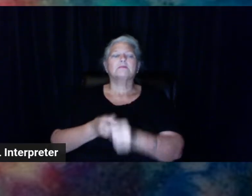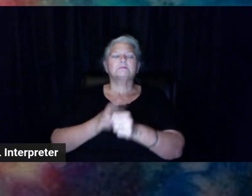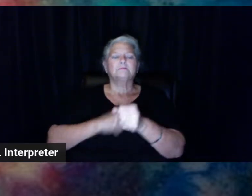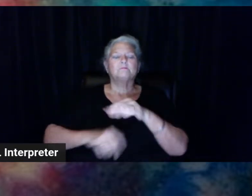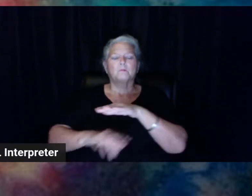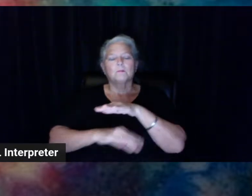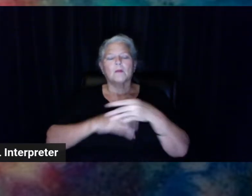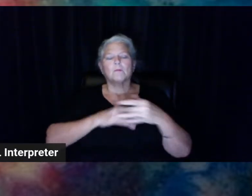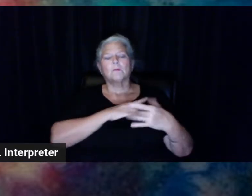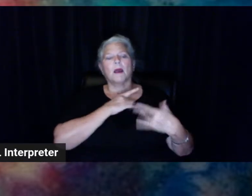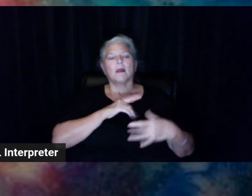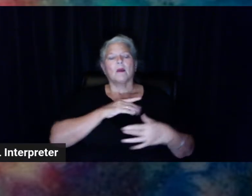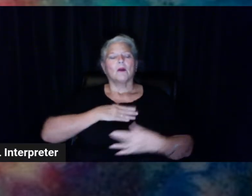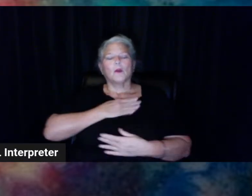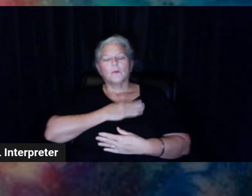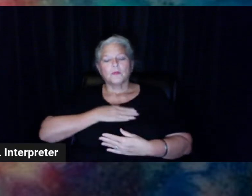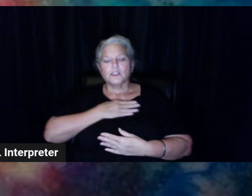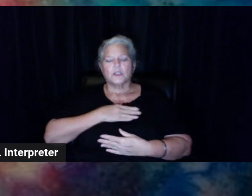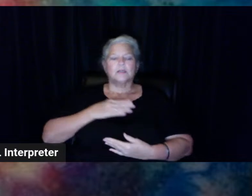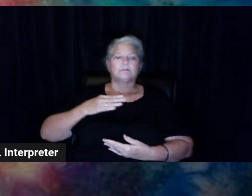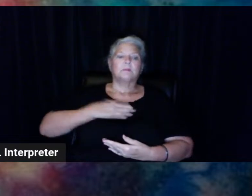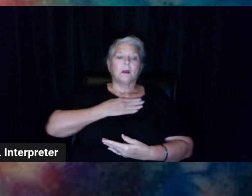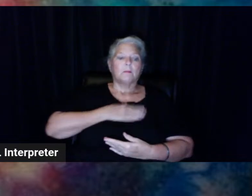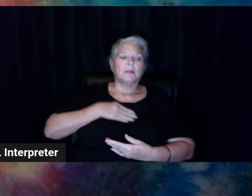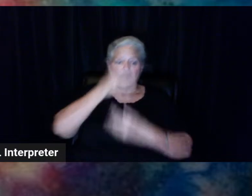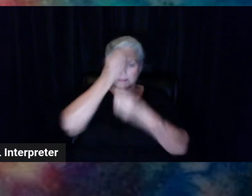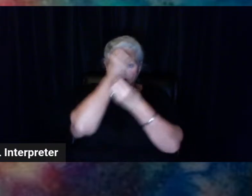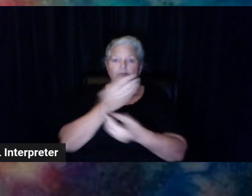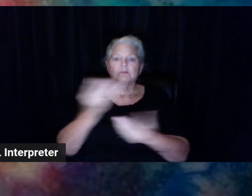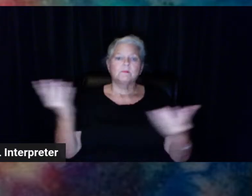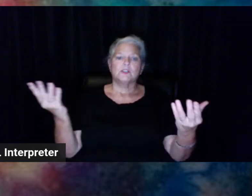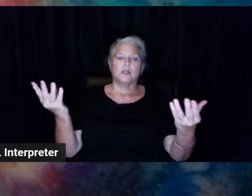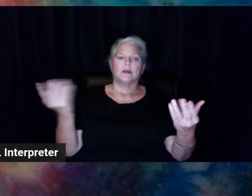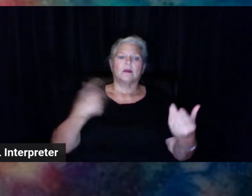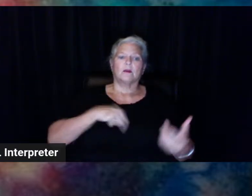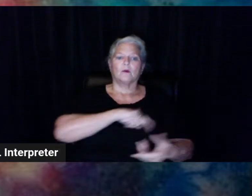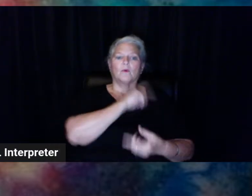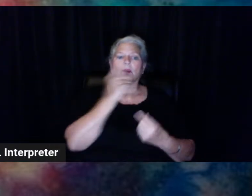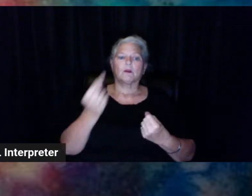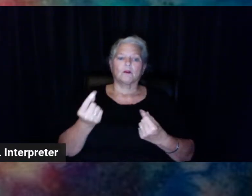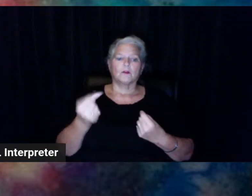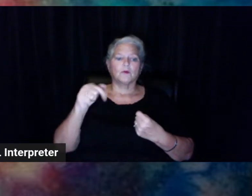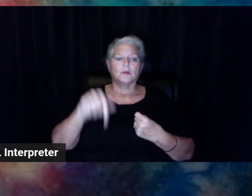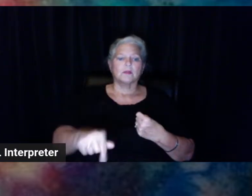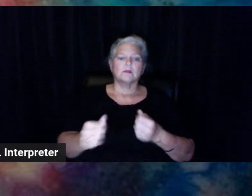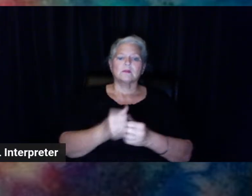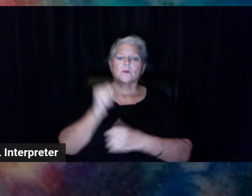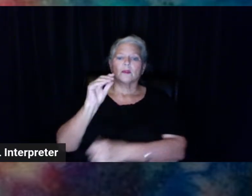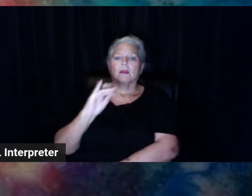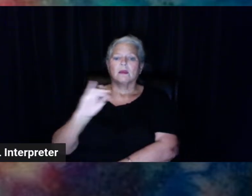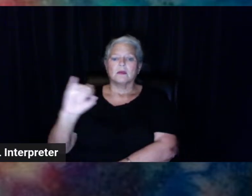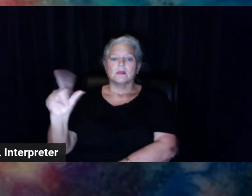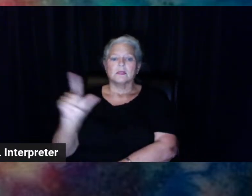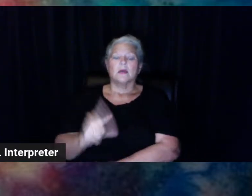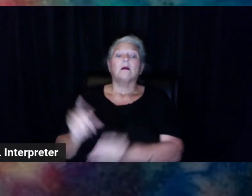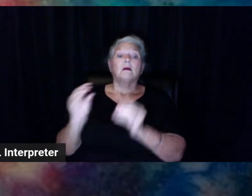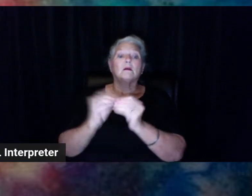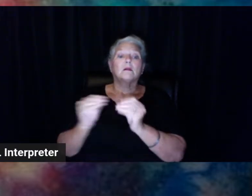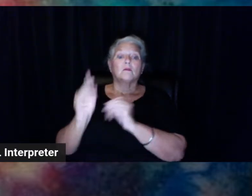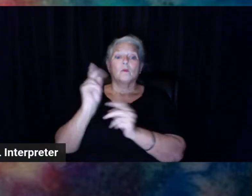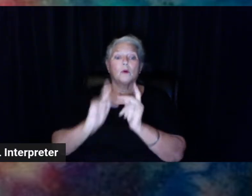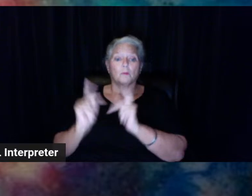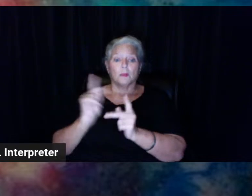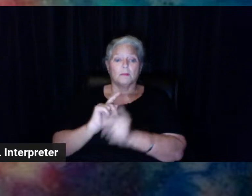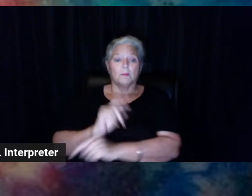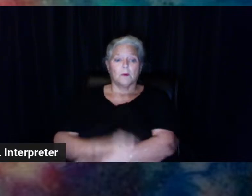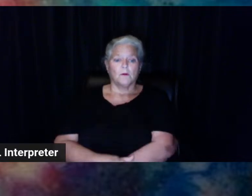you. Please share that we're doing this with the ASL. The more people,